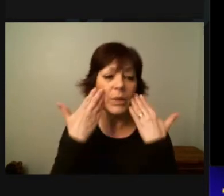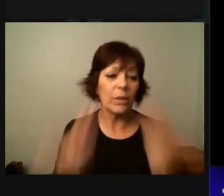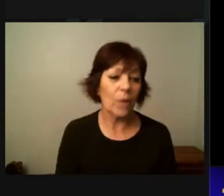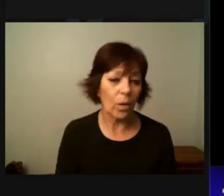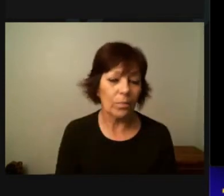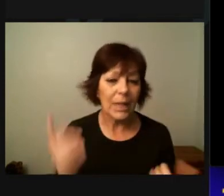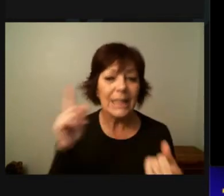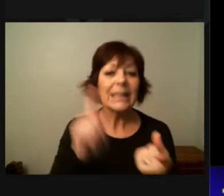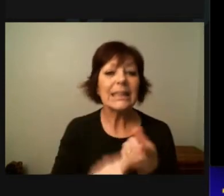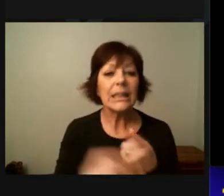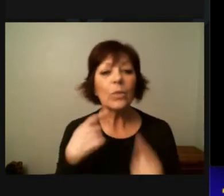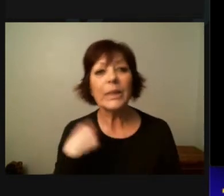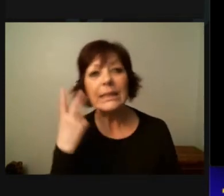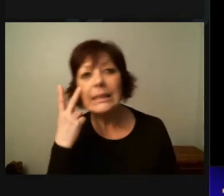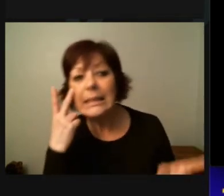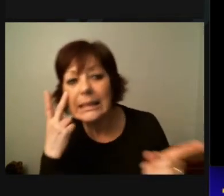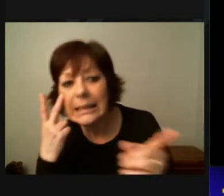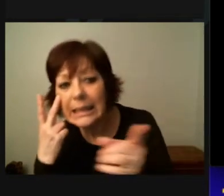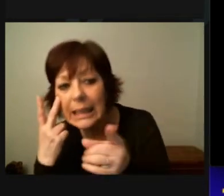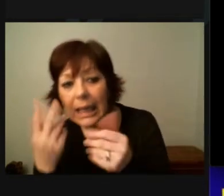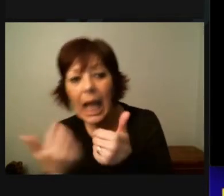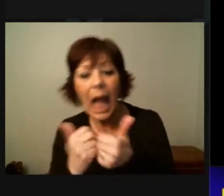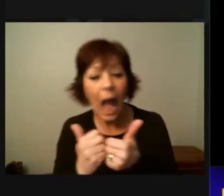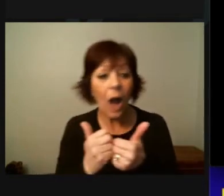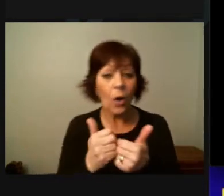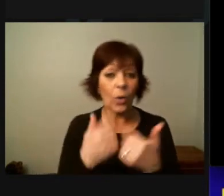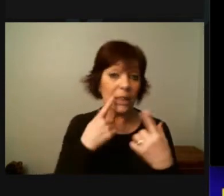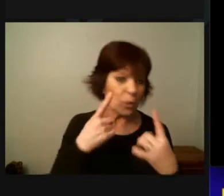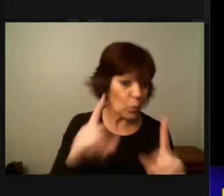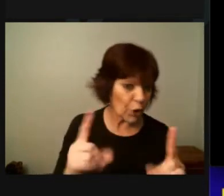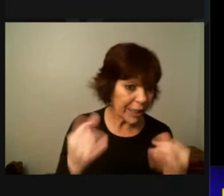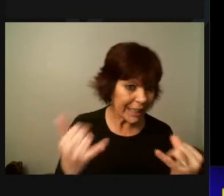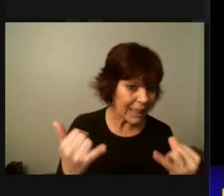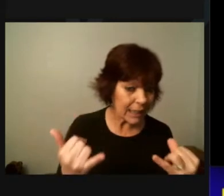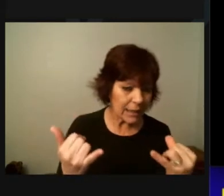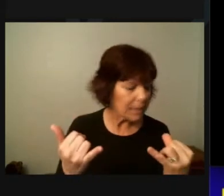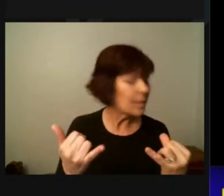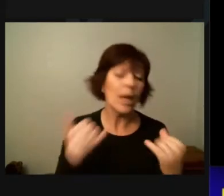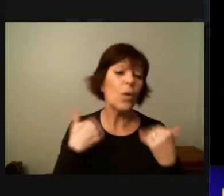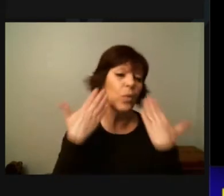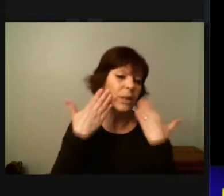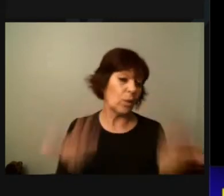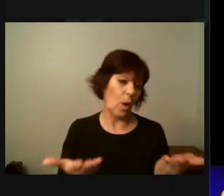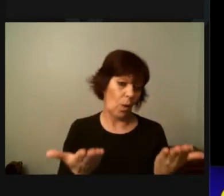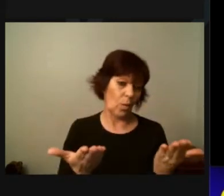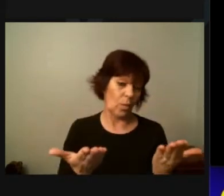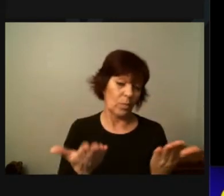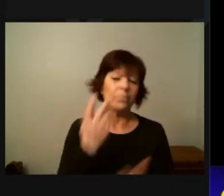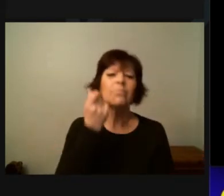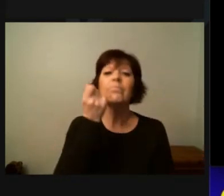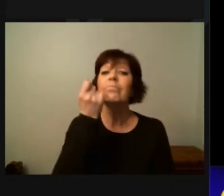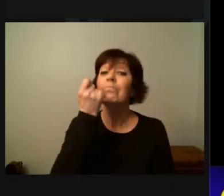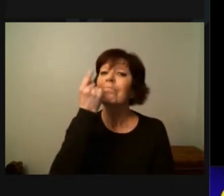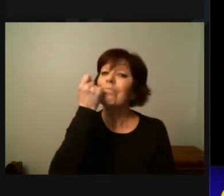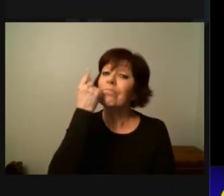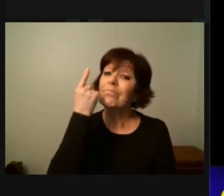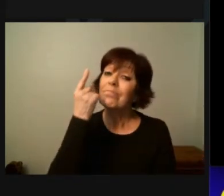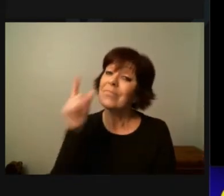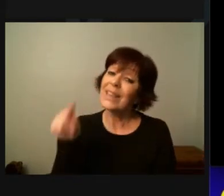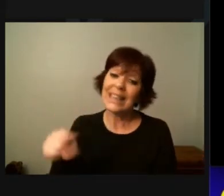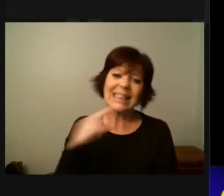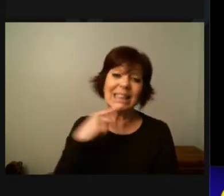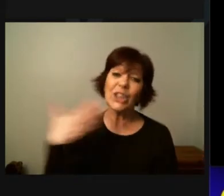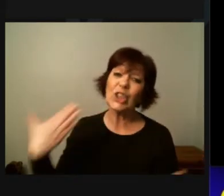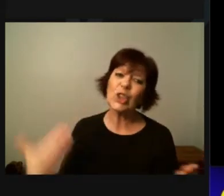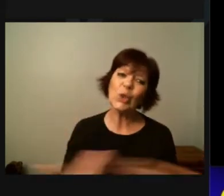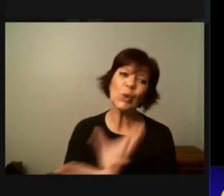on how that vaccine works in real world conditions, we will not know. Understand this is, as Patty Ann said, this is a